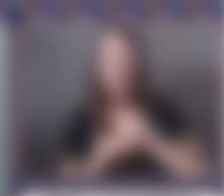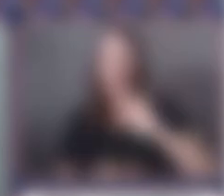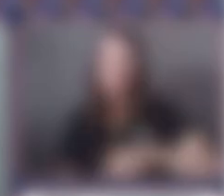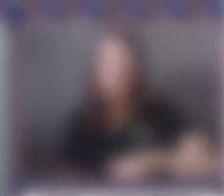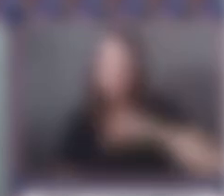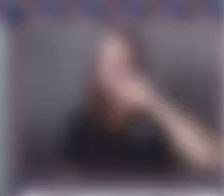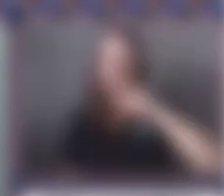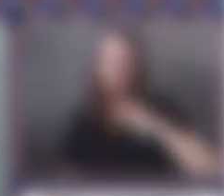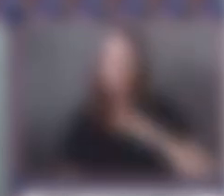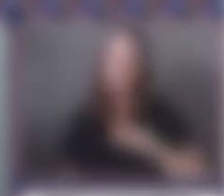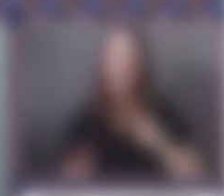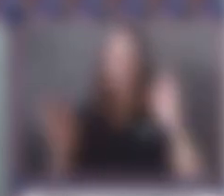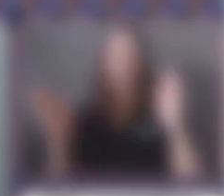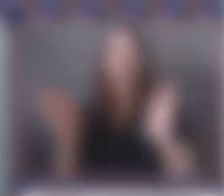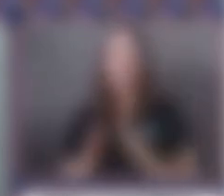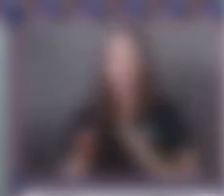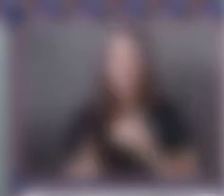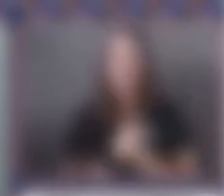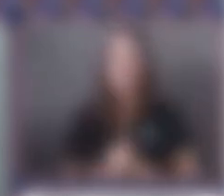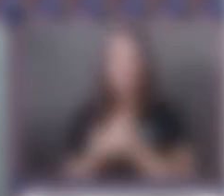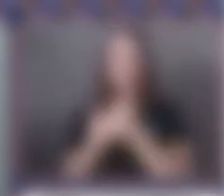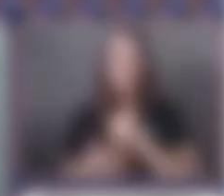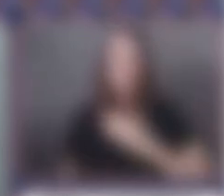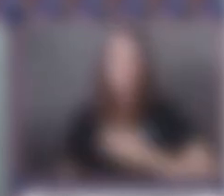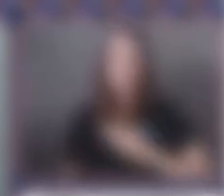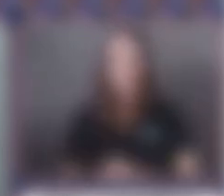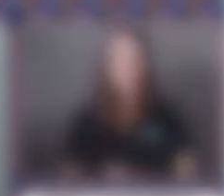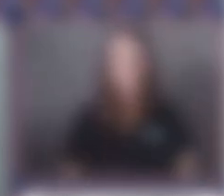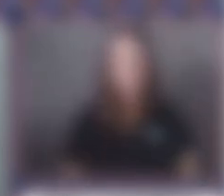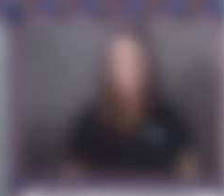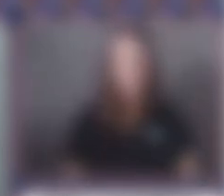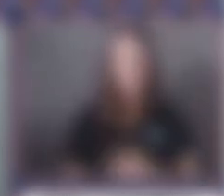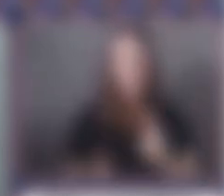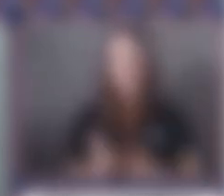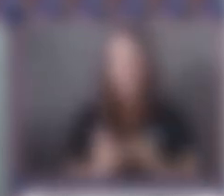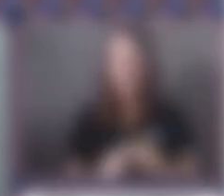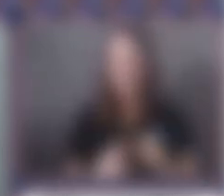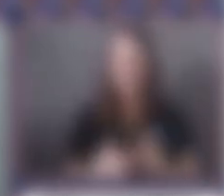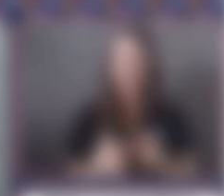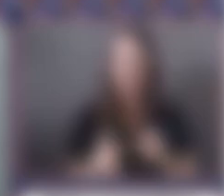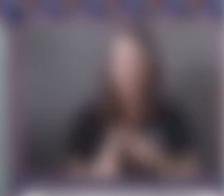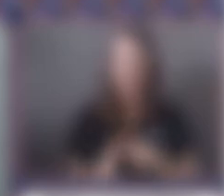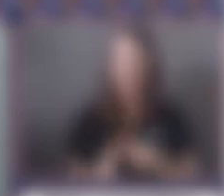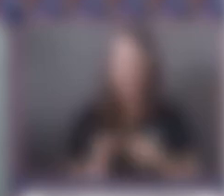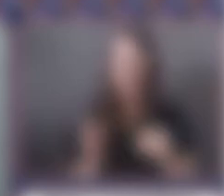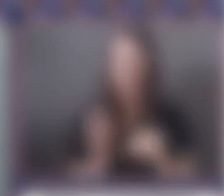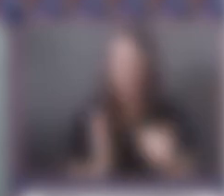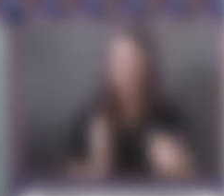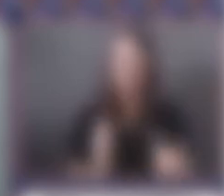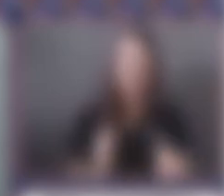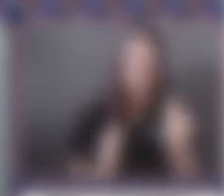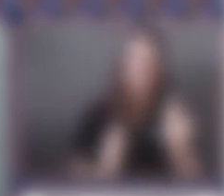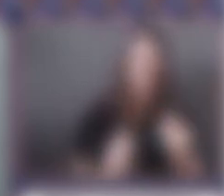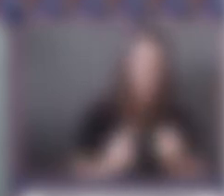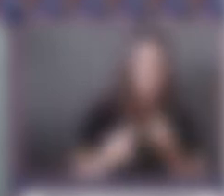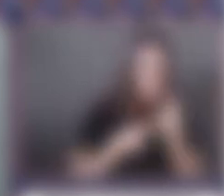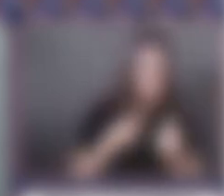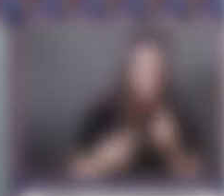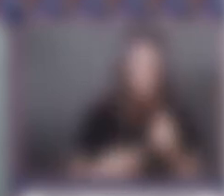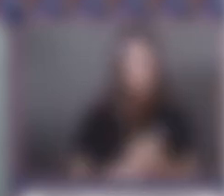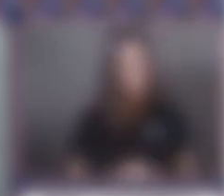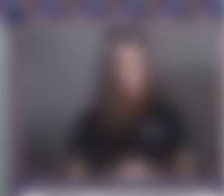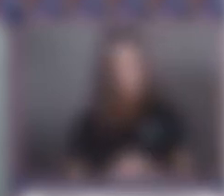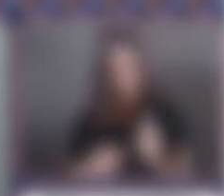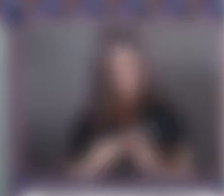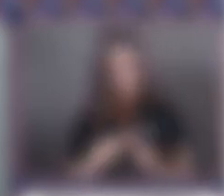Act. The NDIA is not getting current information to determine whether people still meet access at eligibility